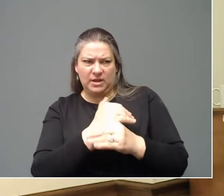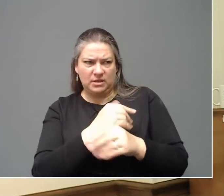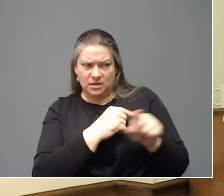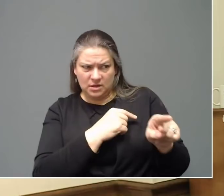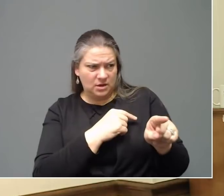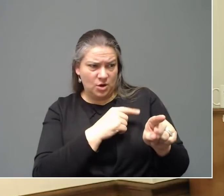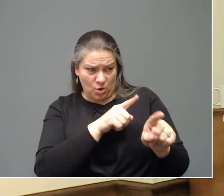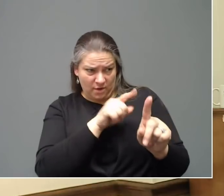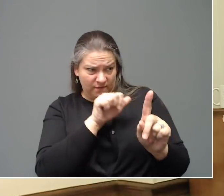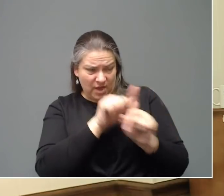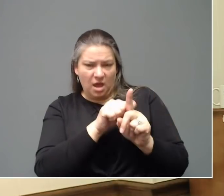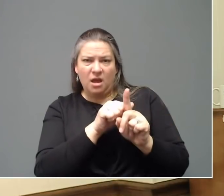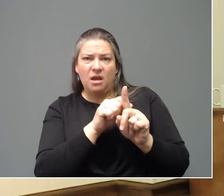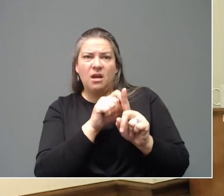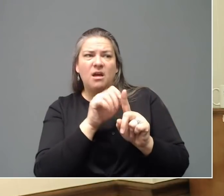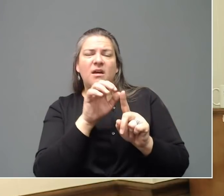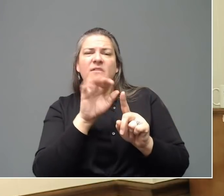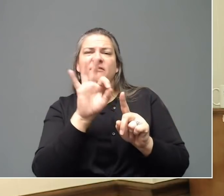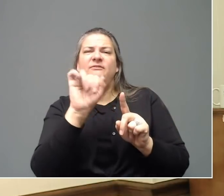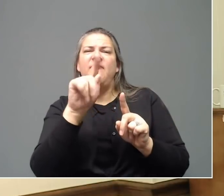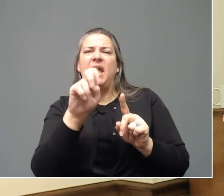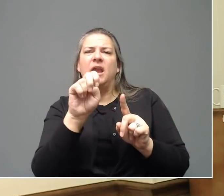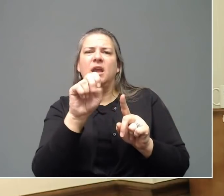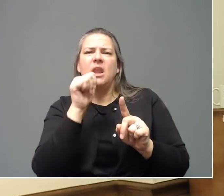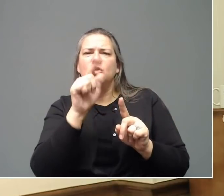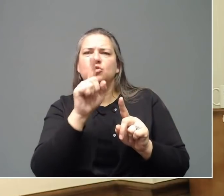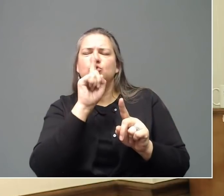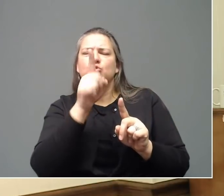fake claim from getting those claims paid out.